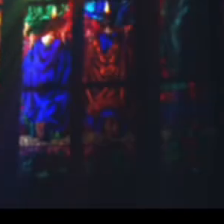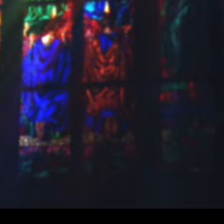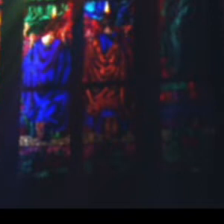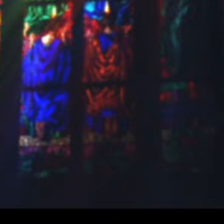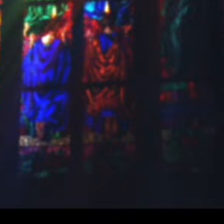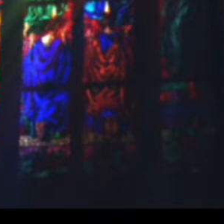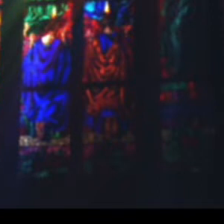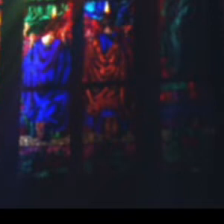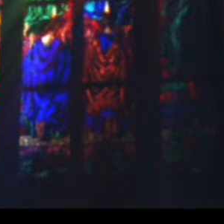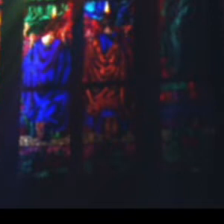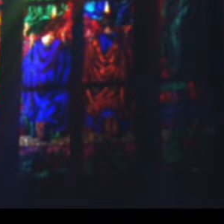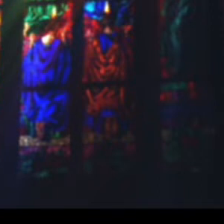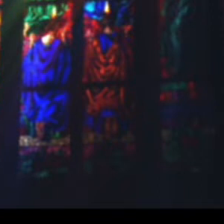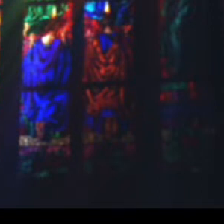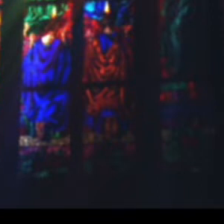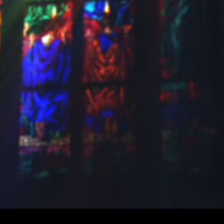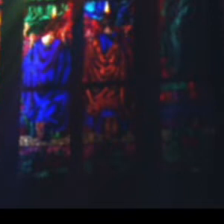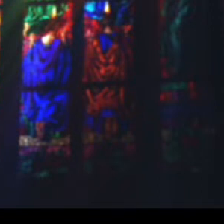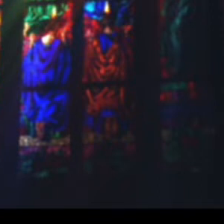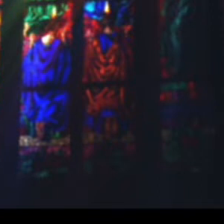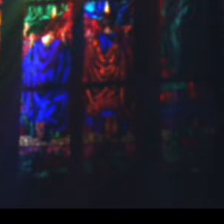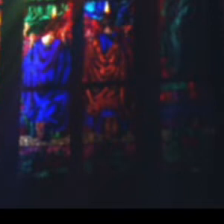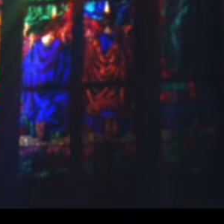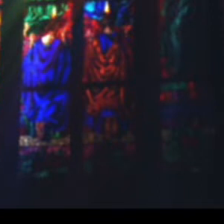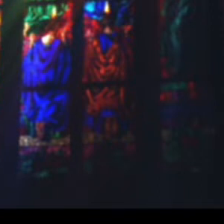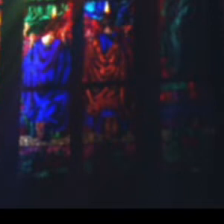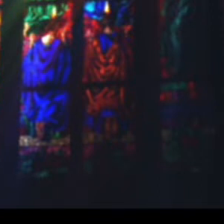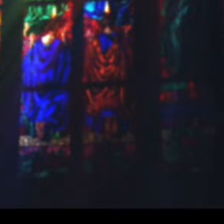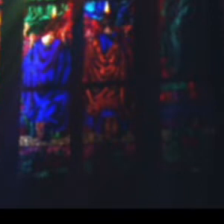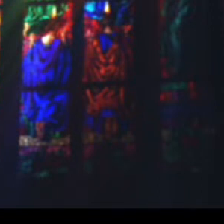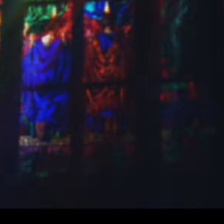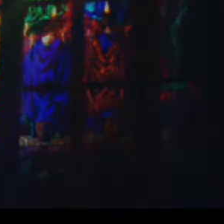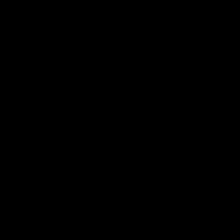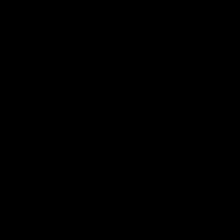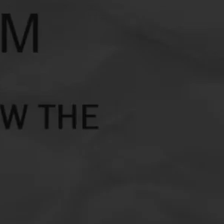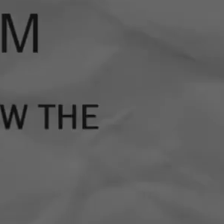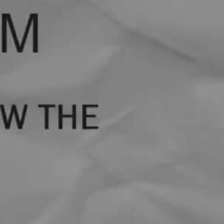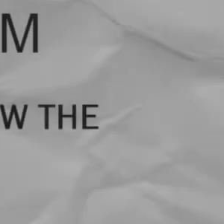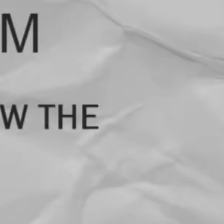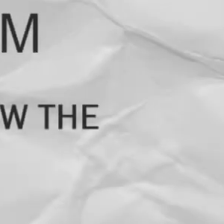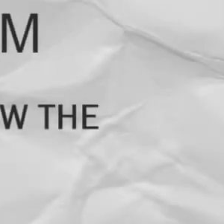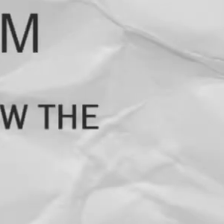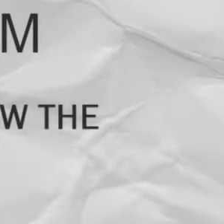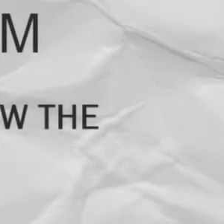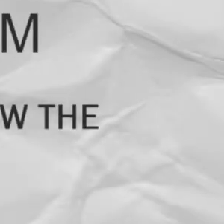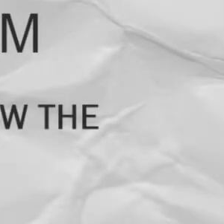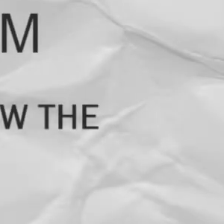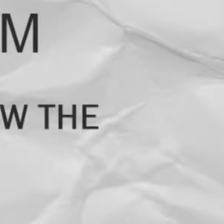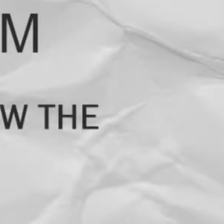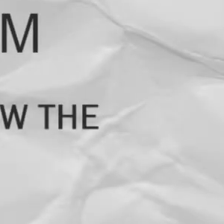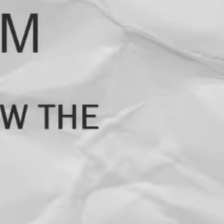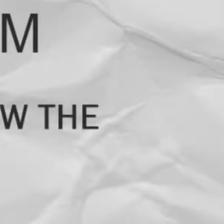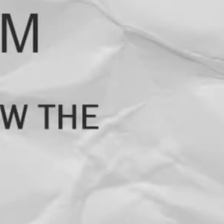and answers prayer. In the Bible, God has said, "Call upon me in the day of trouble, and I will answer." Dear church family, I have